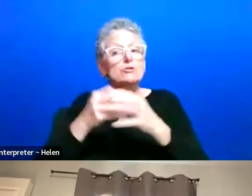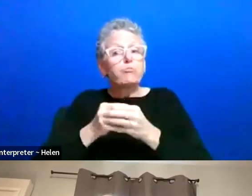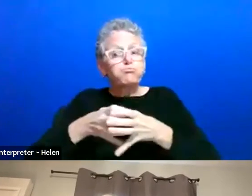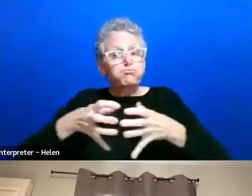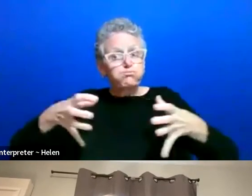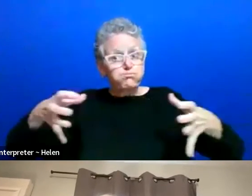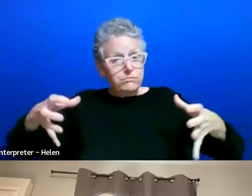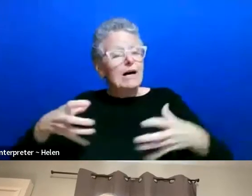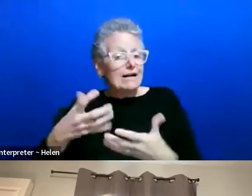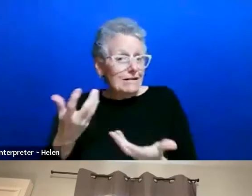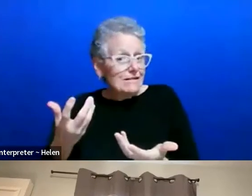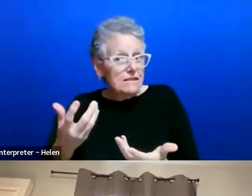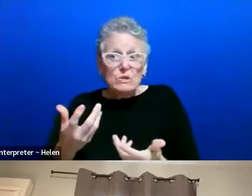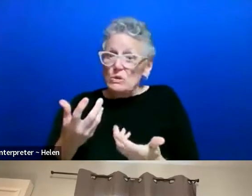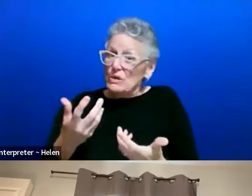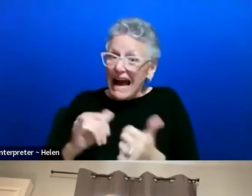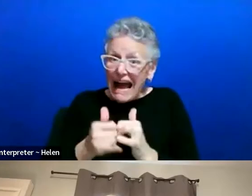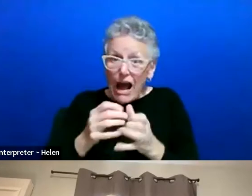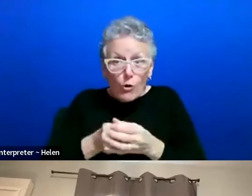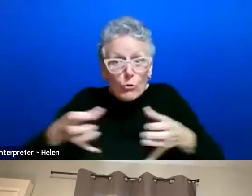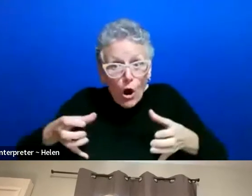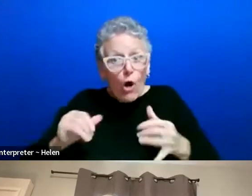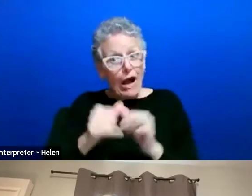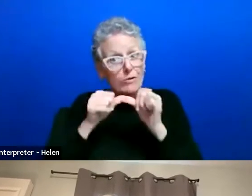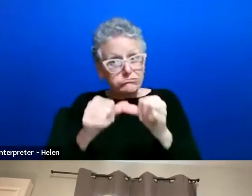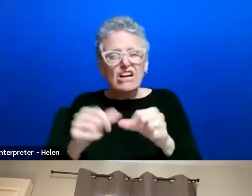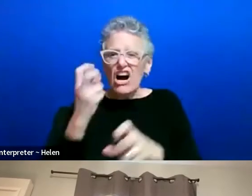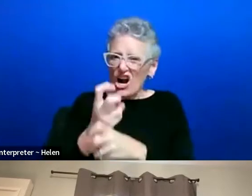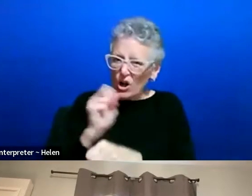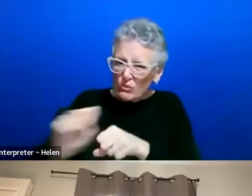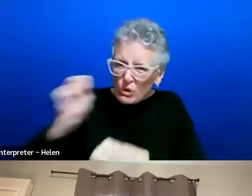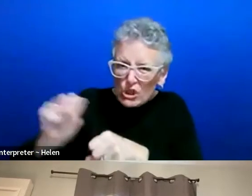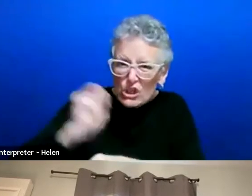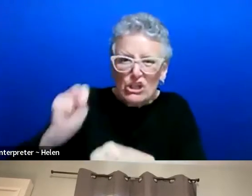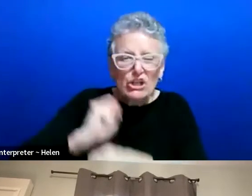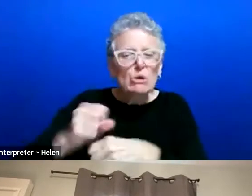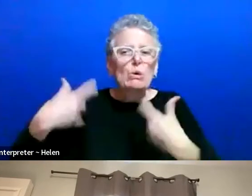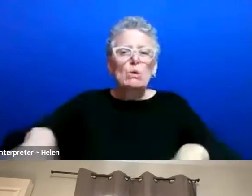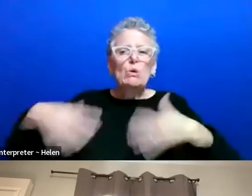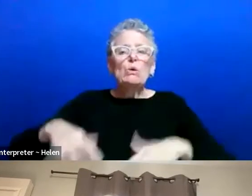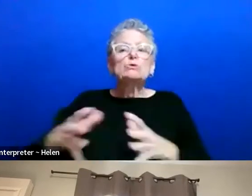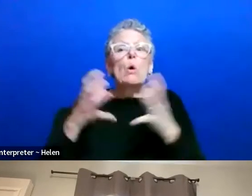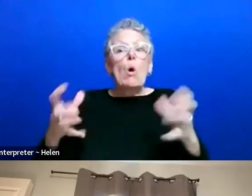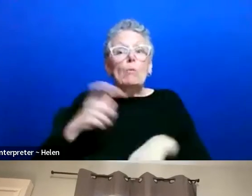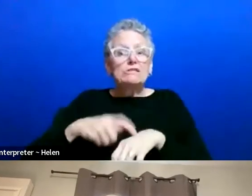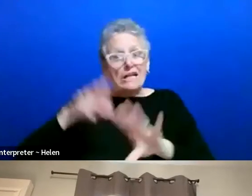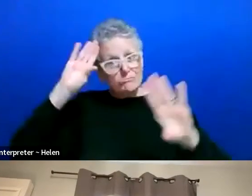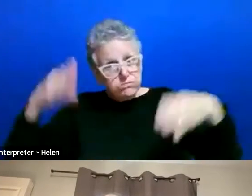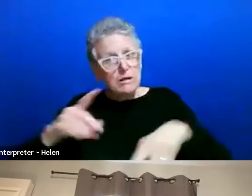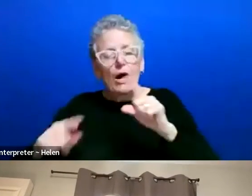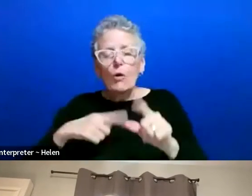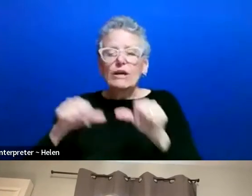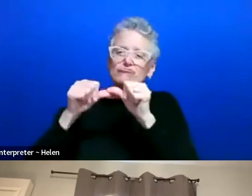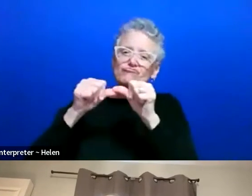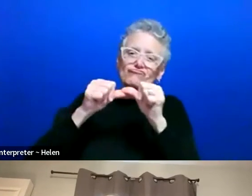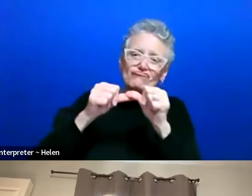it's a lot of hard work, a lot of overtime to do it, but we just keep plugging away with the